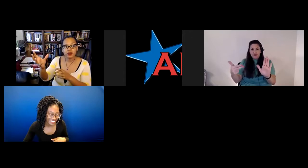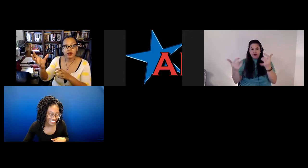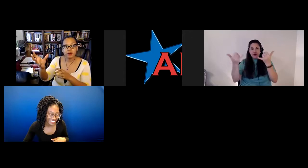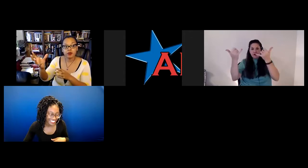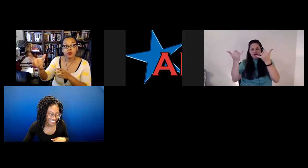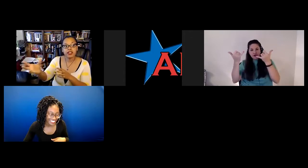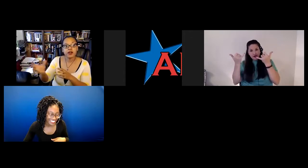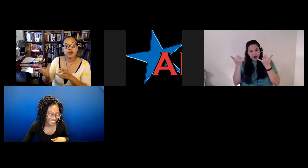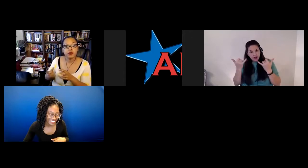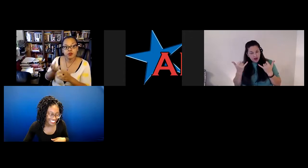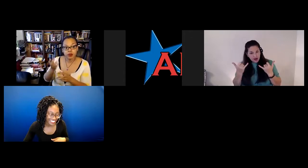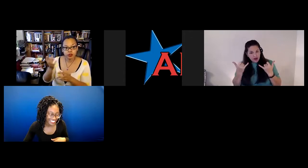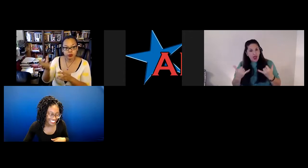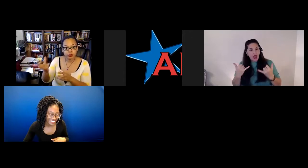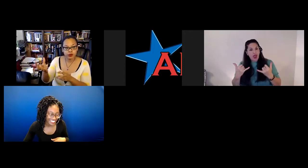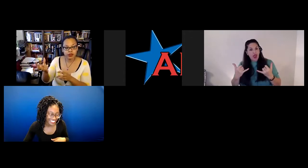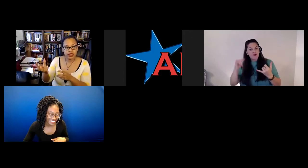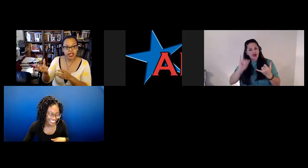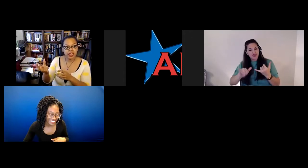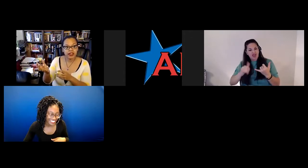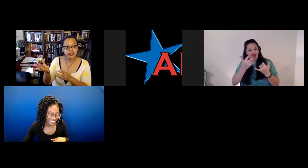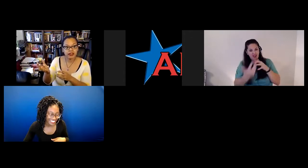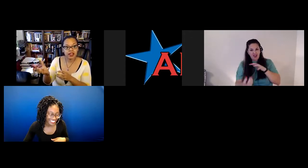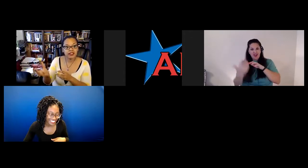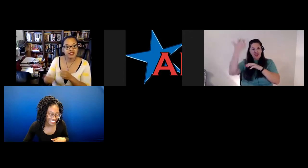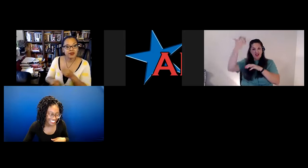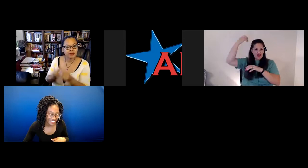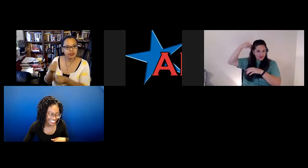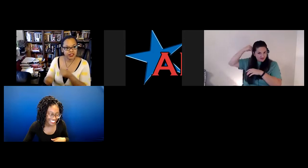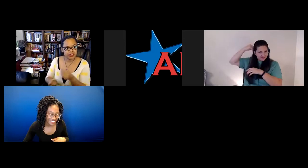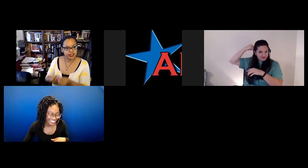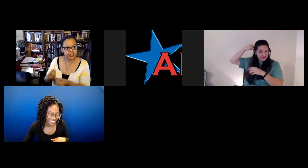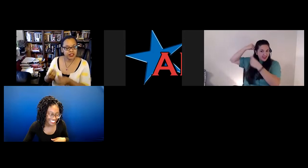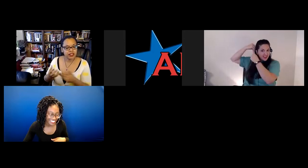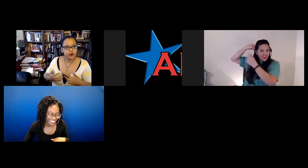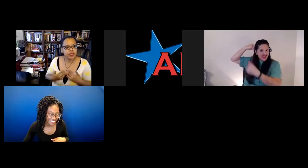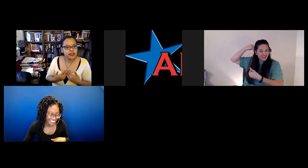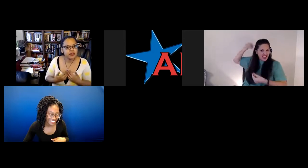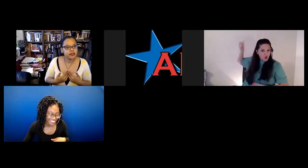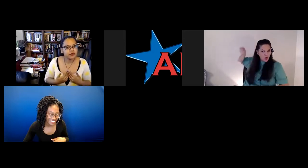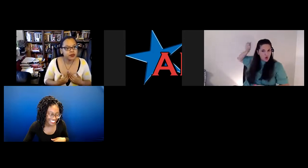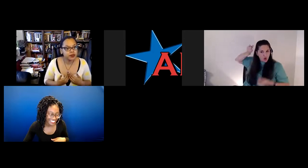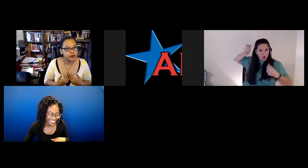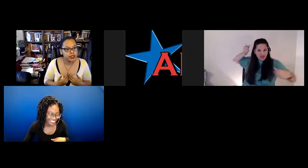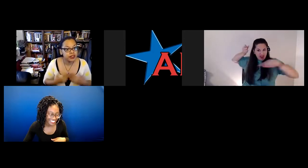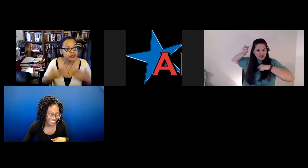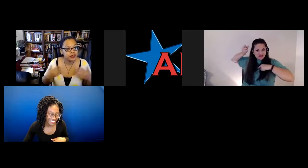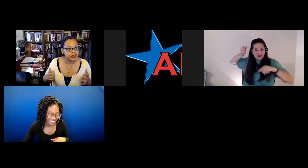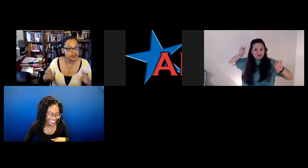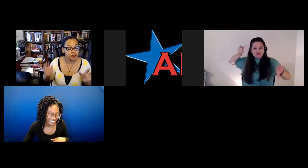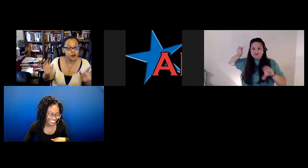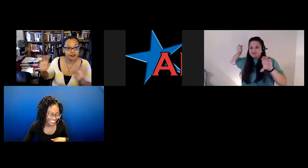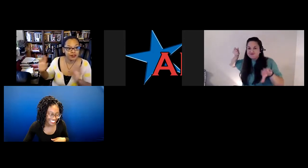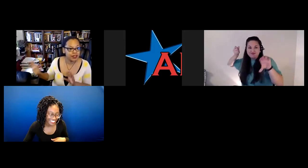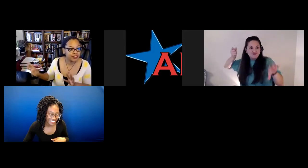into the way that we move about the world. And it has these ripple effects that we as individuals, and a lot of this